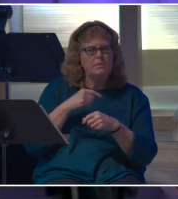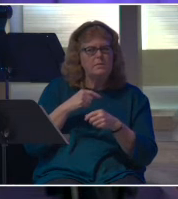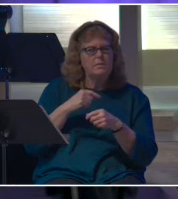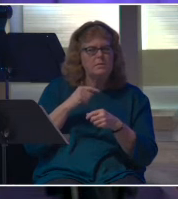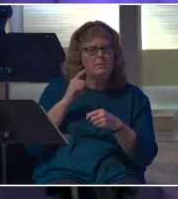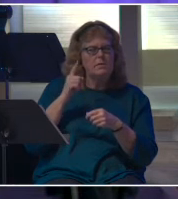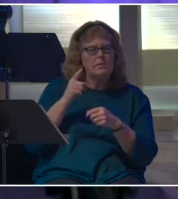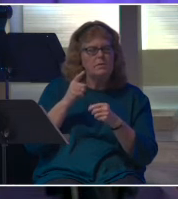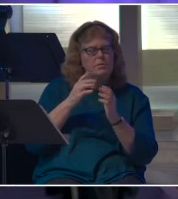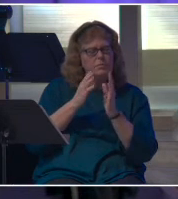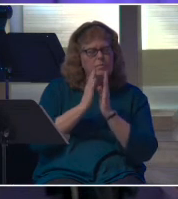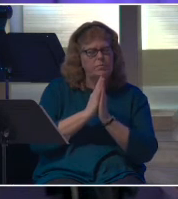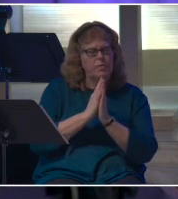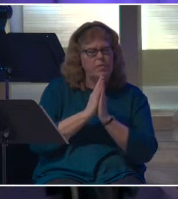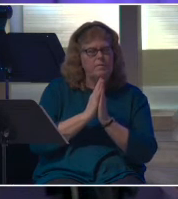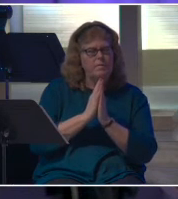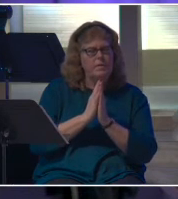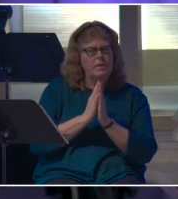you prayerfully